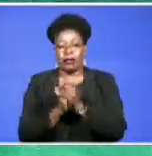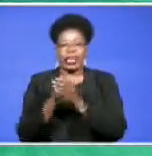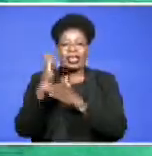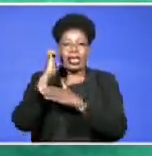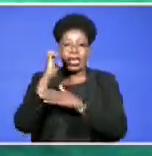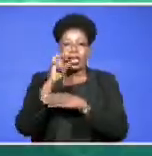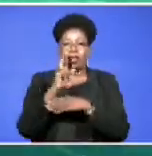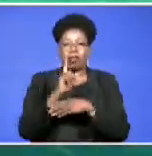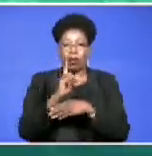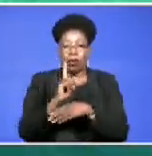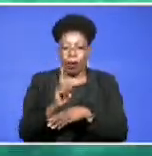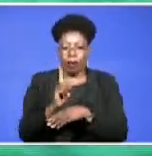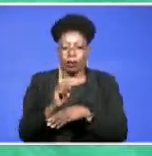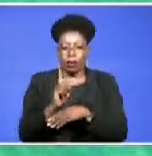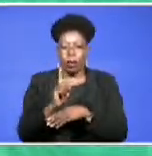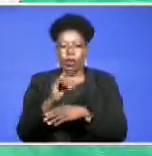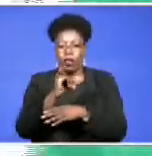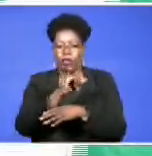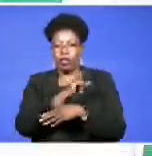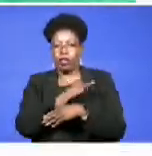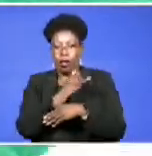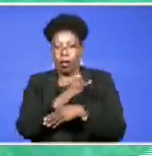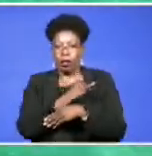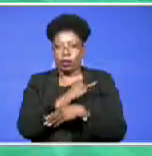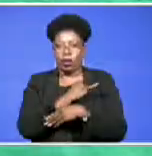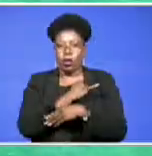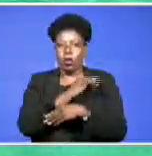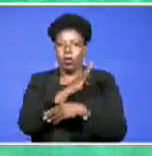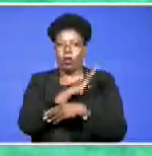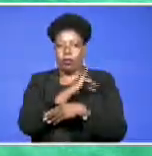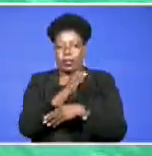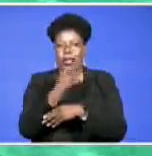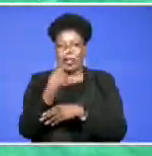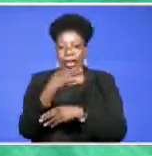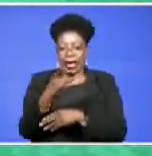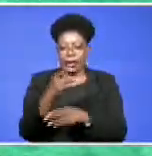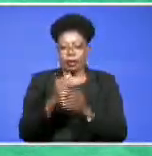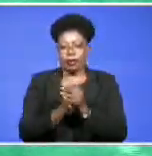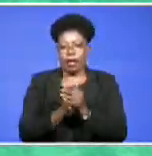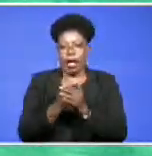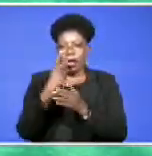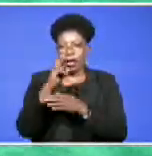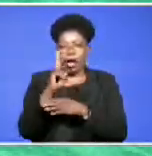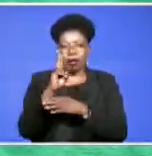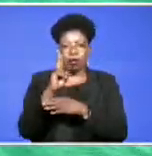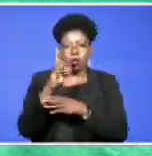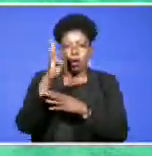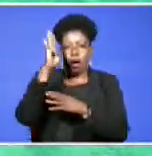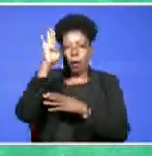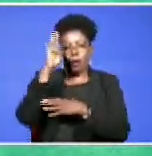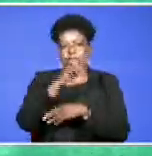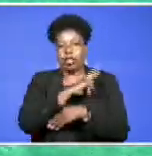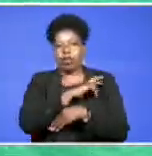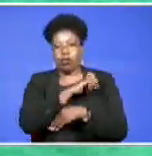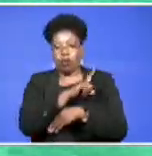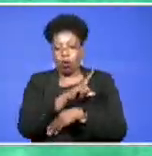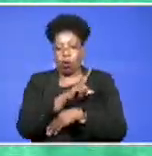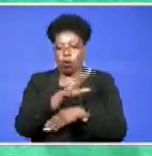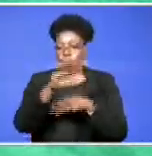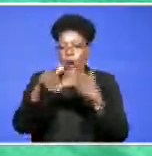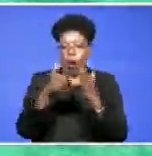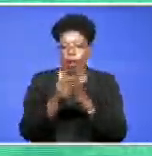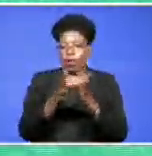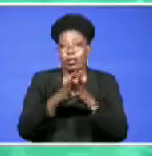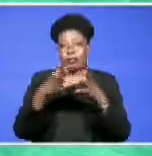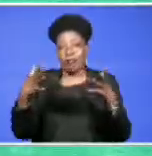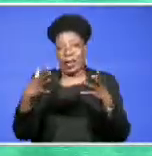be one of those the young skipper looks up to. Dallas, Buzzy Roll, Stephen Knowles, all the great